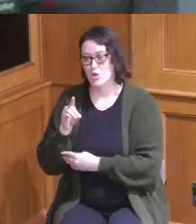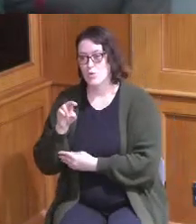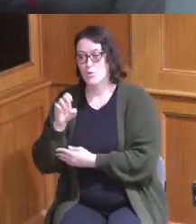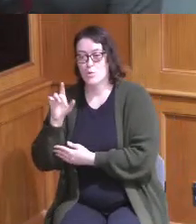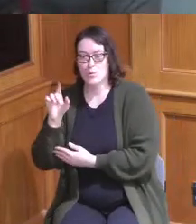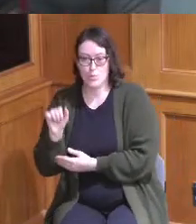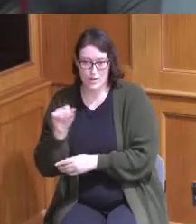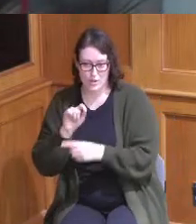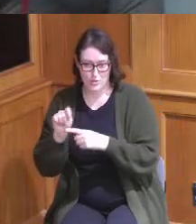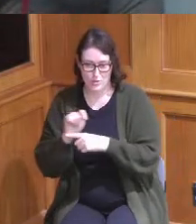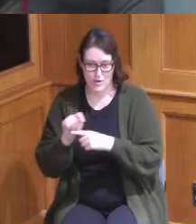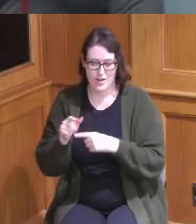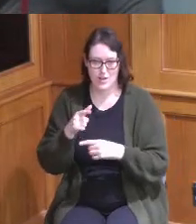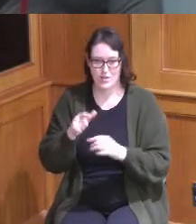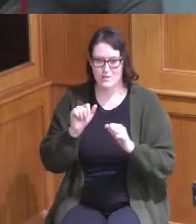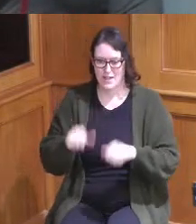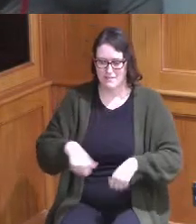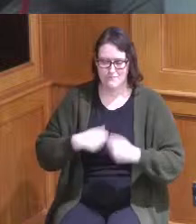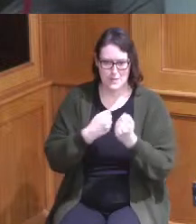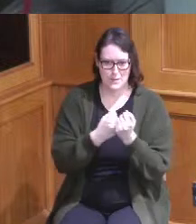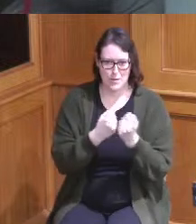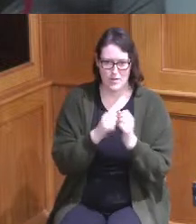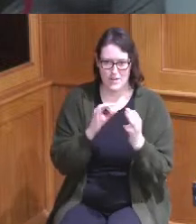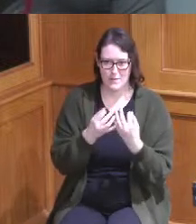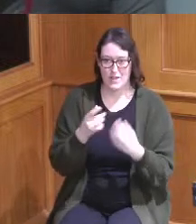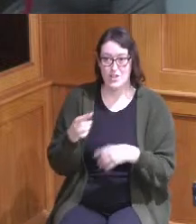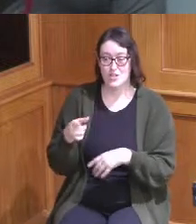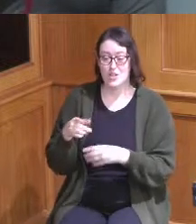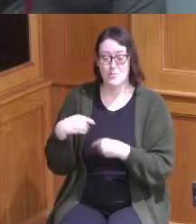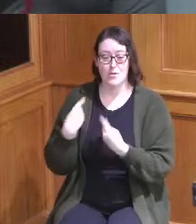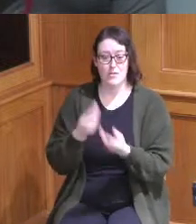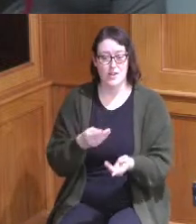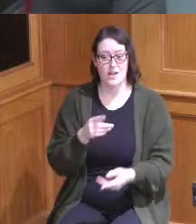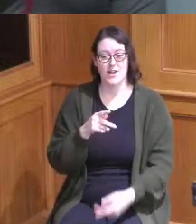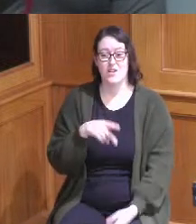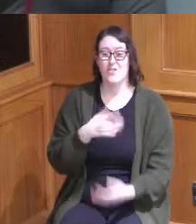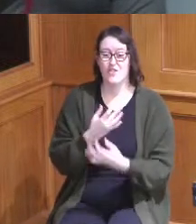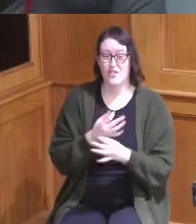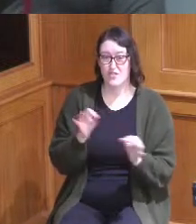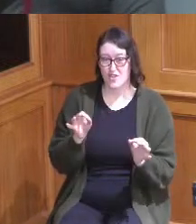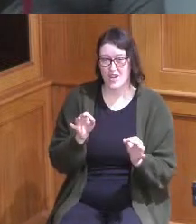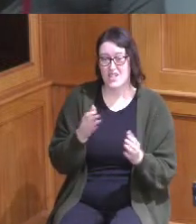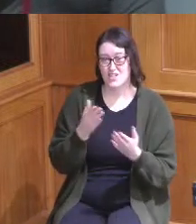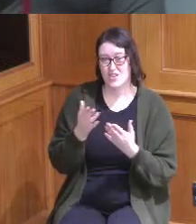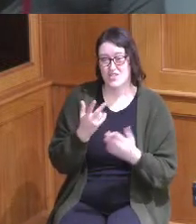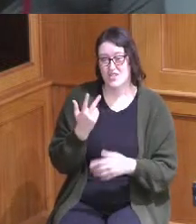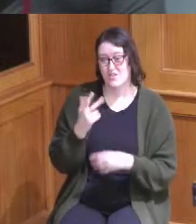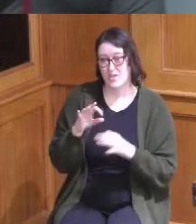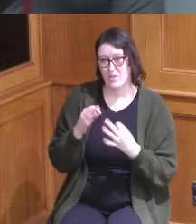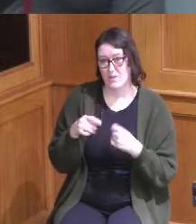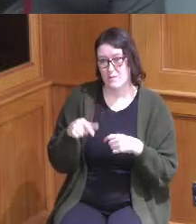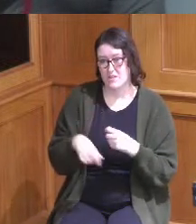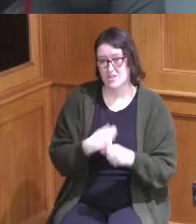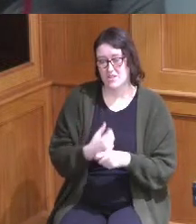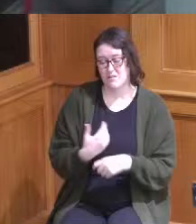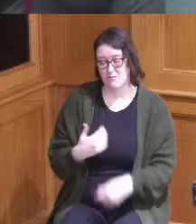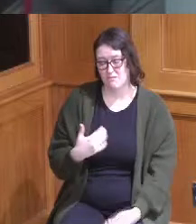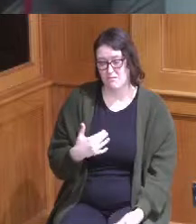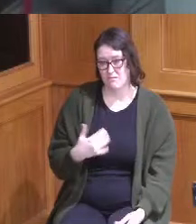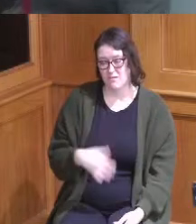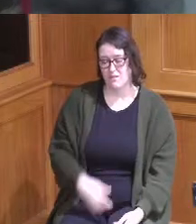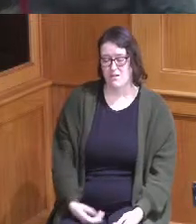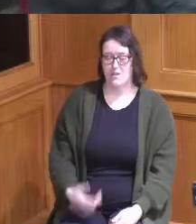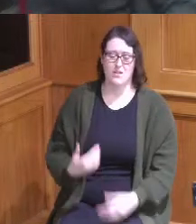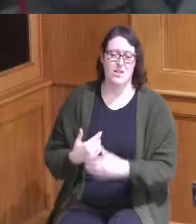moms. In fact, she even provided doulas services pro bono for 3 families this year. She repeatedly